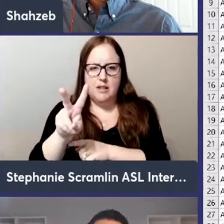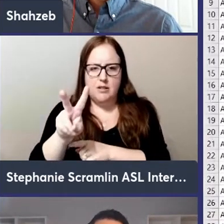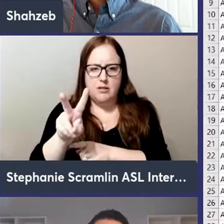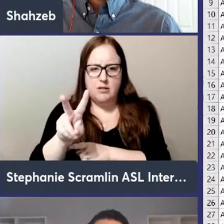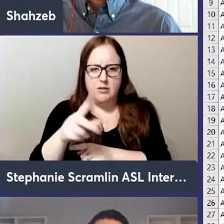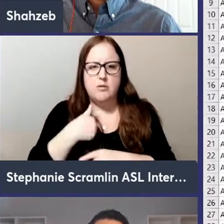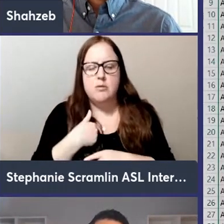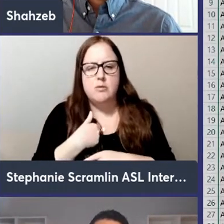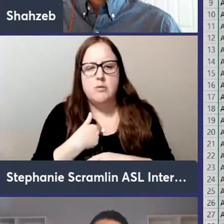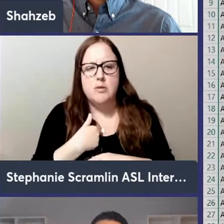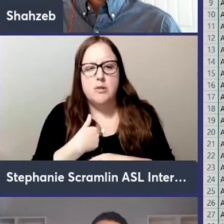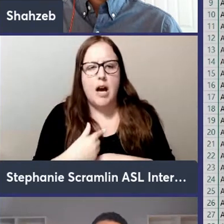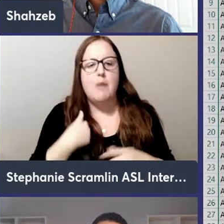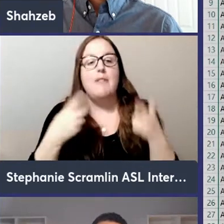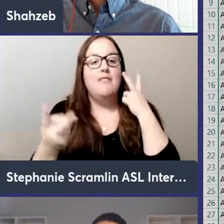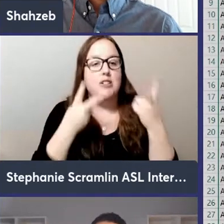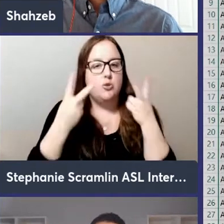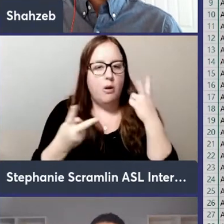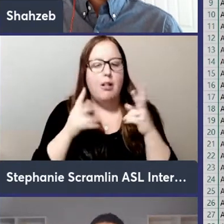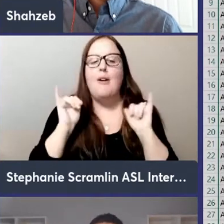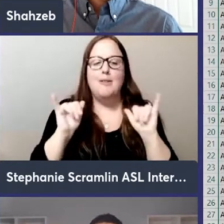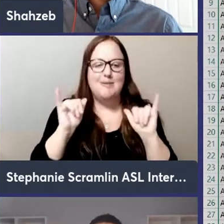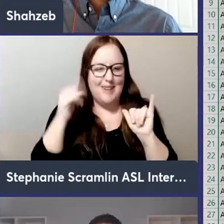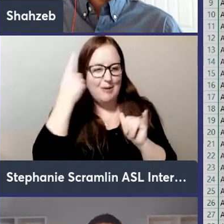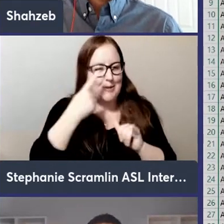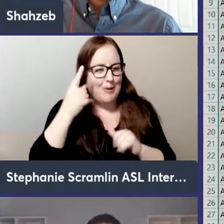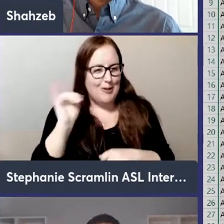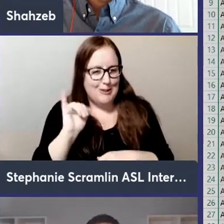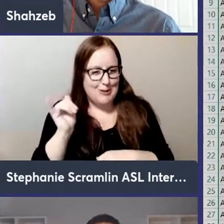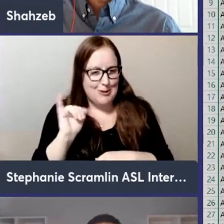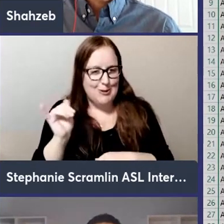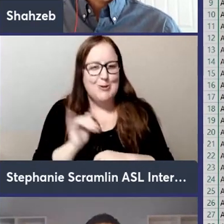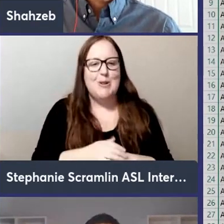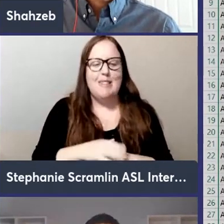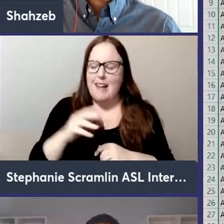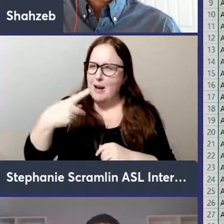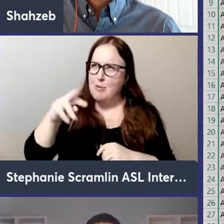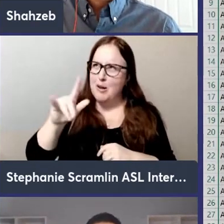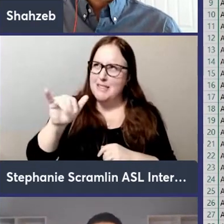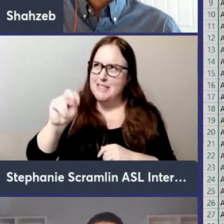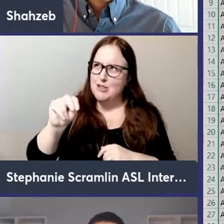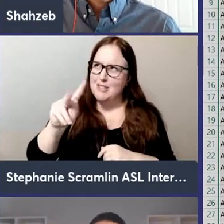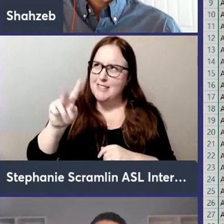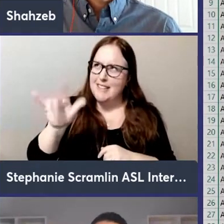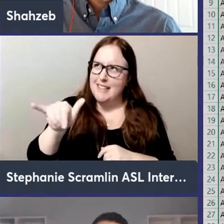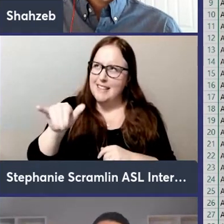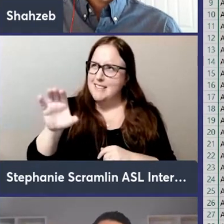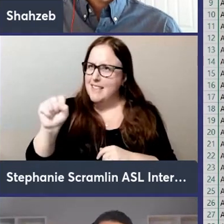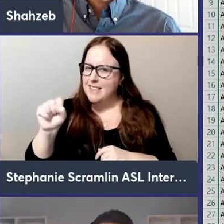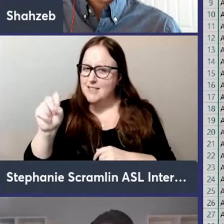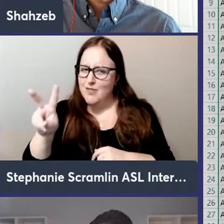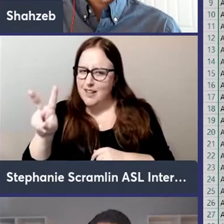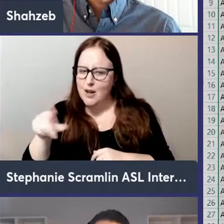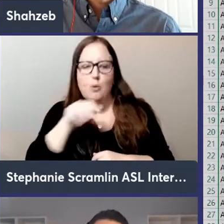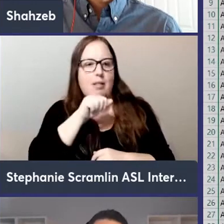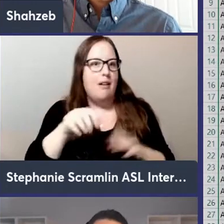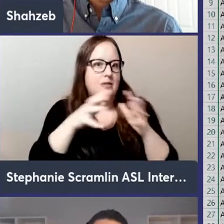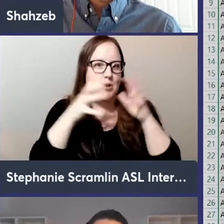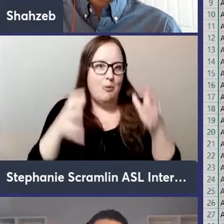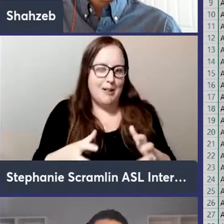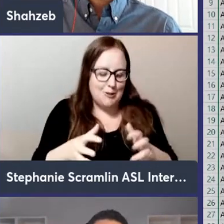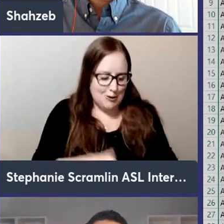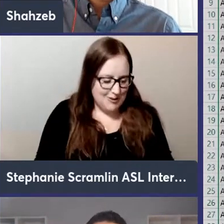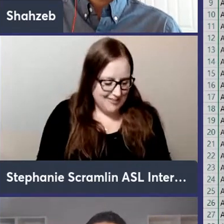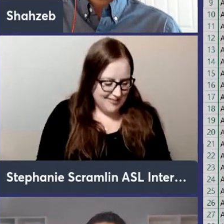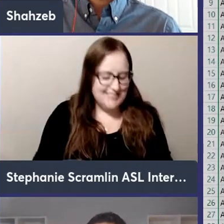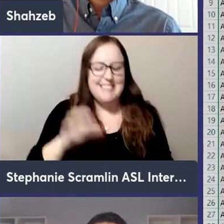a super visual. Okay. I was also wondering about that too. It was like Yeah. the partition key and the CSV, because we love CSV so much. Yeah.